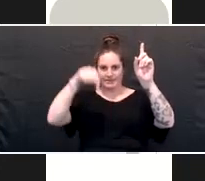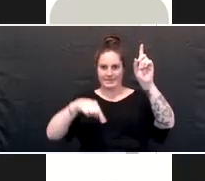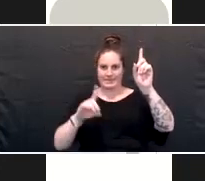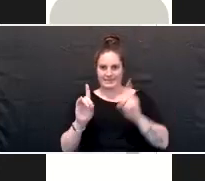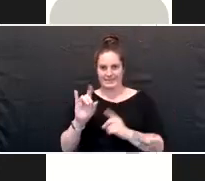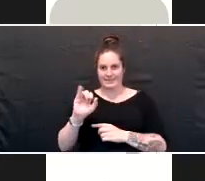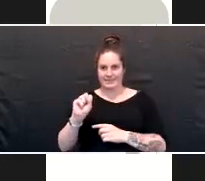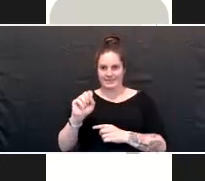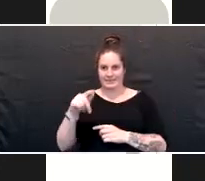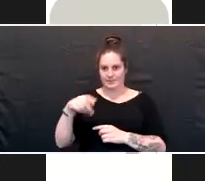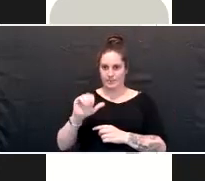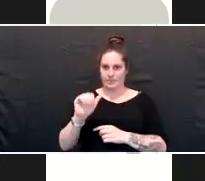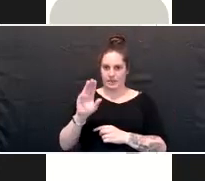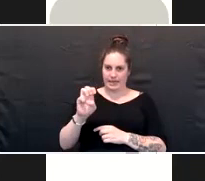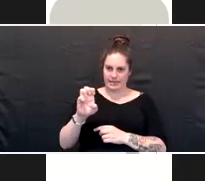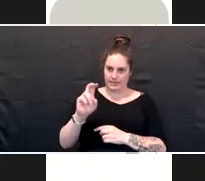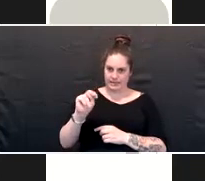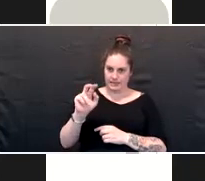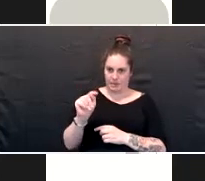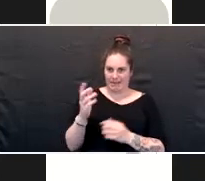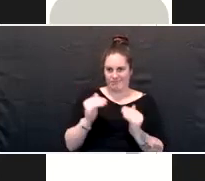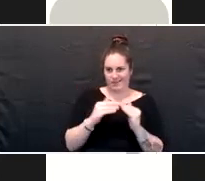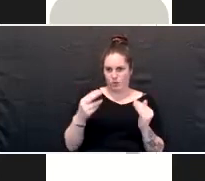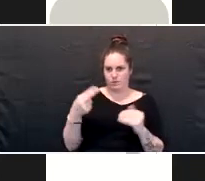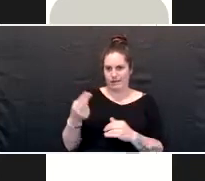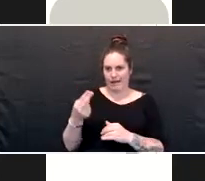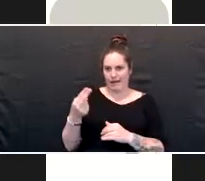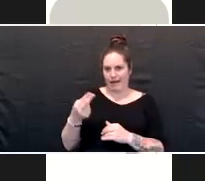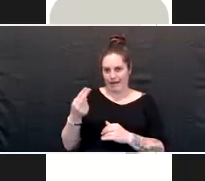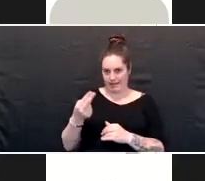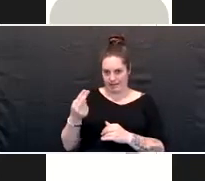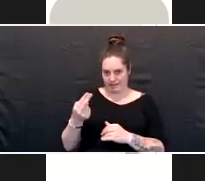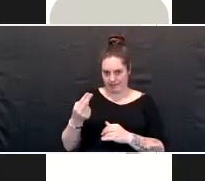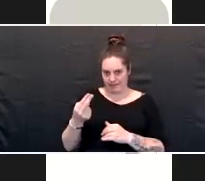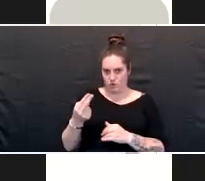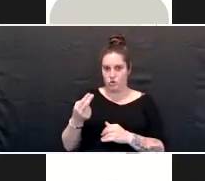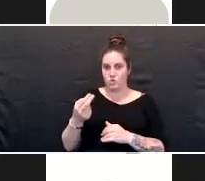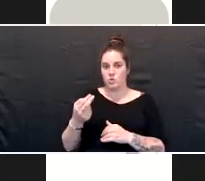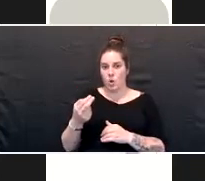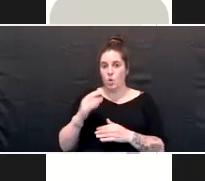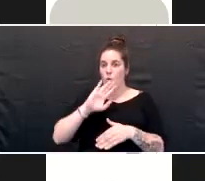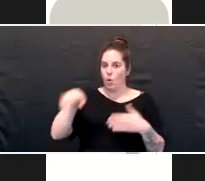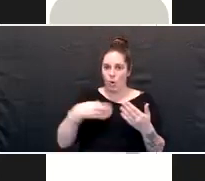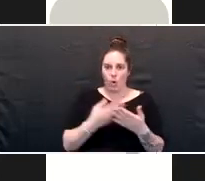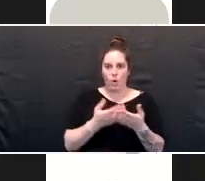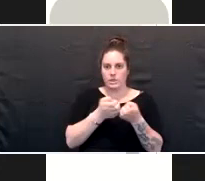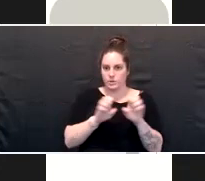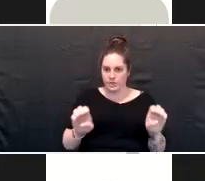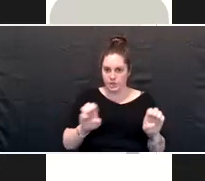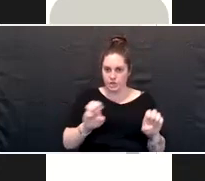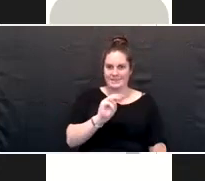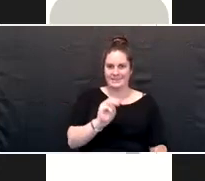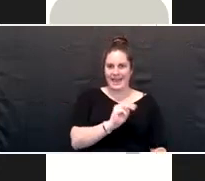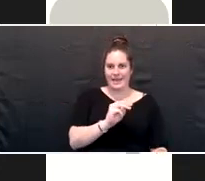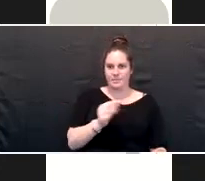case. So the work done is going to be equivalent to mgh. Well, hey, that work done is